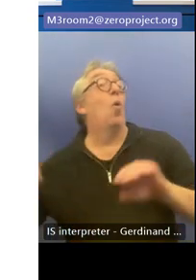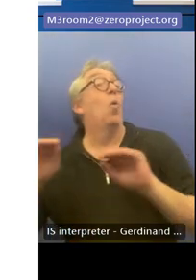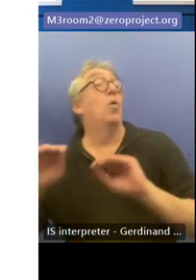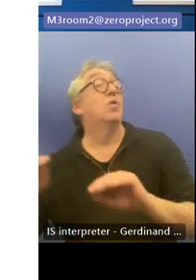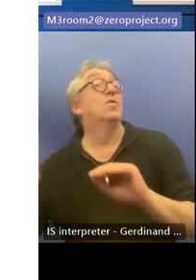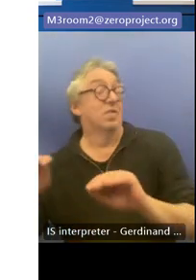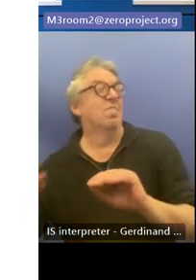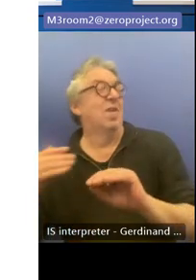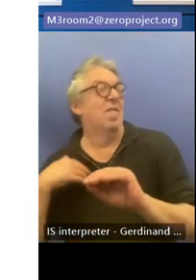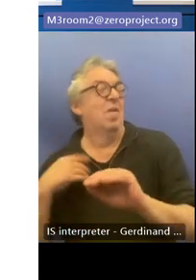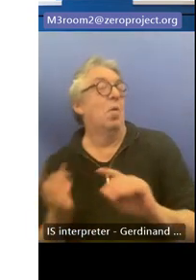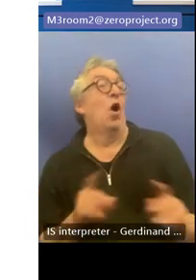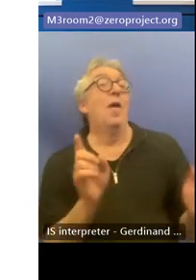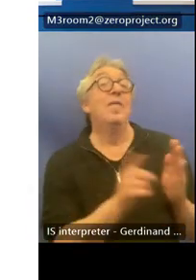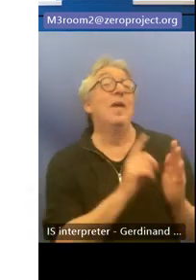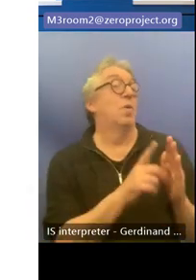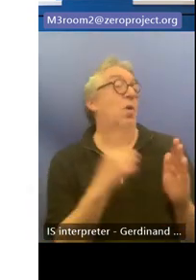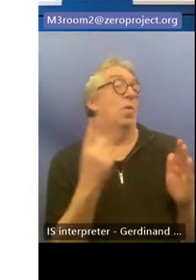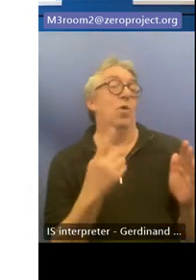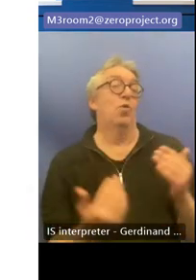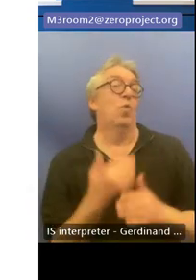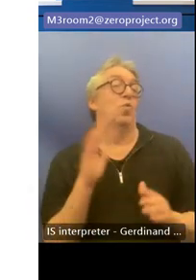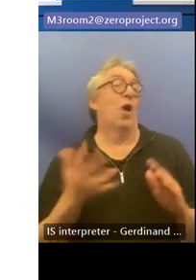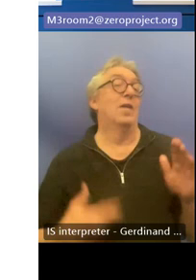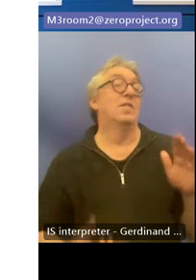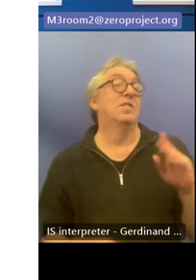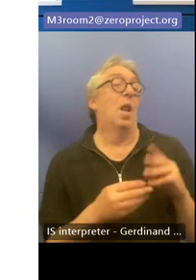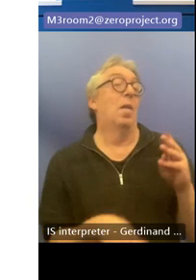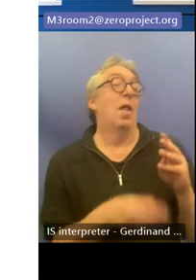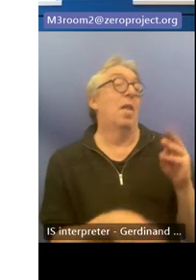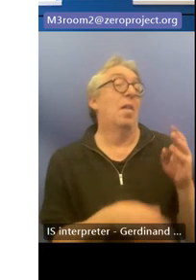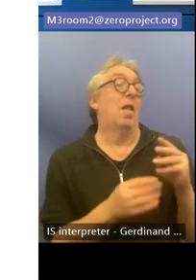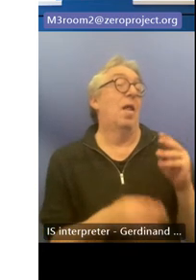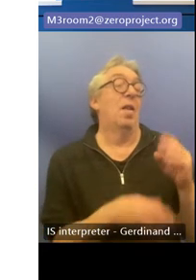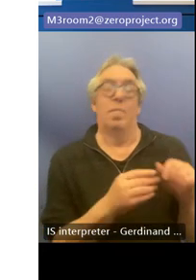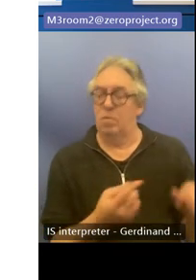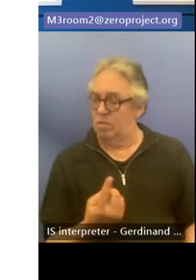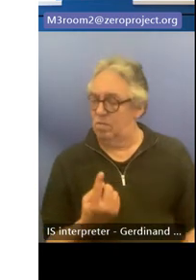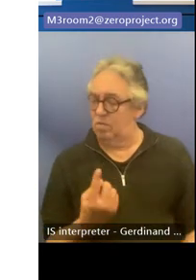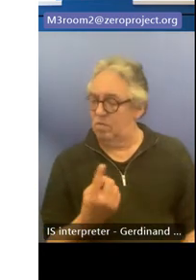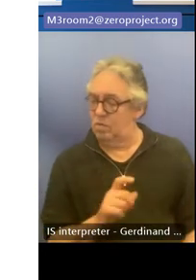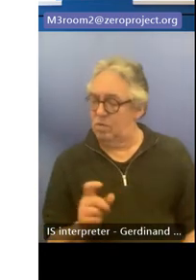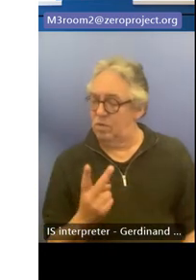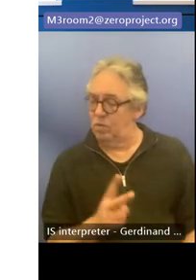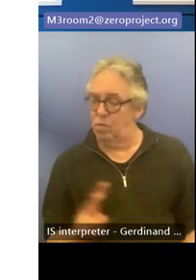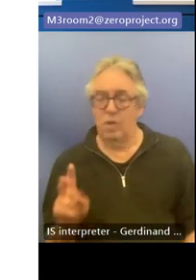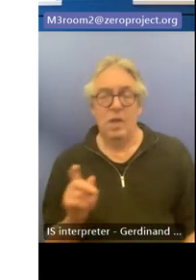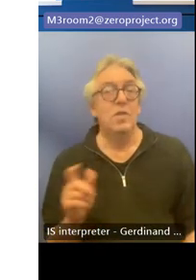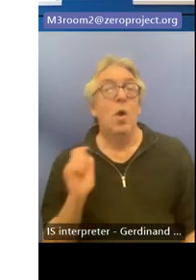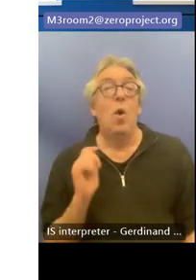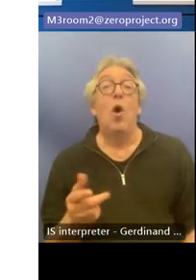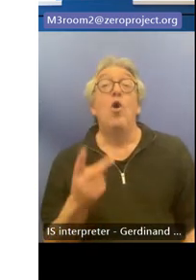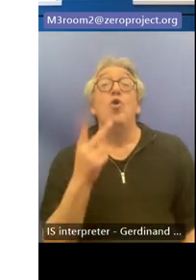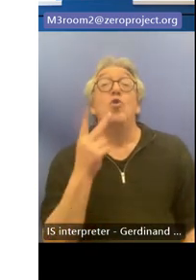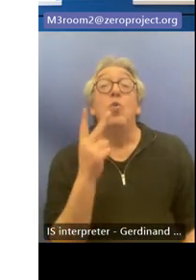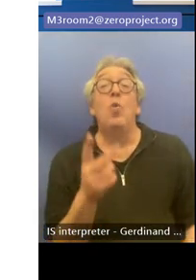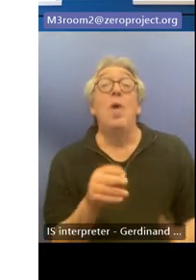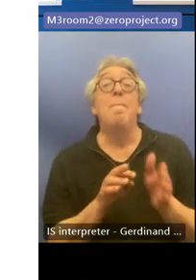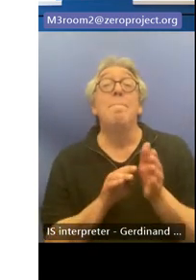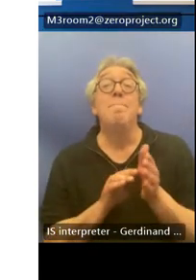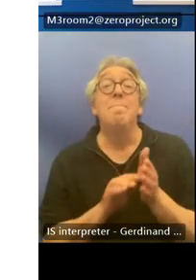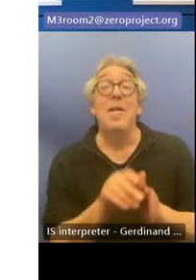constantly. And last week, was it two weeks ago, we reached 2 million users. So, imagine